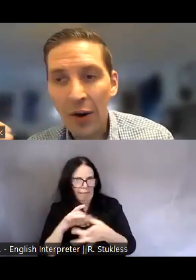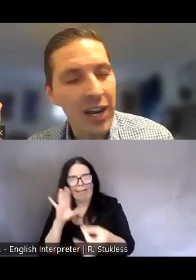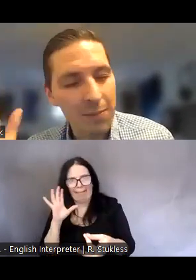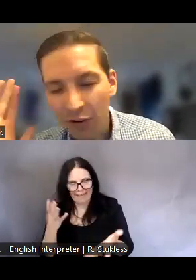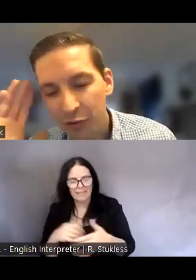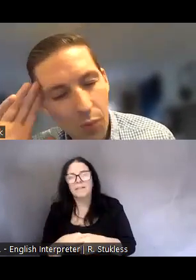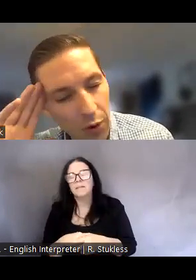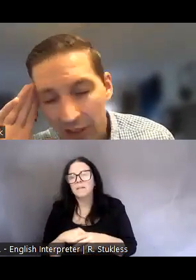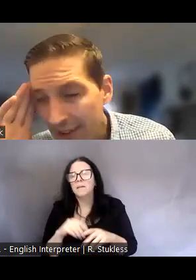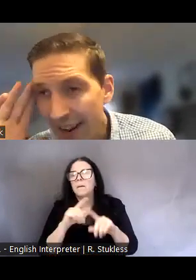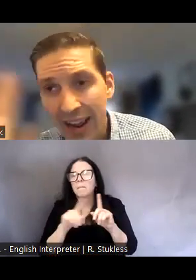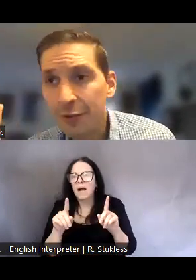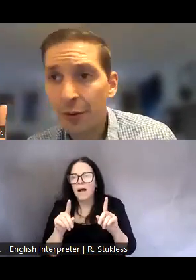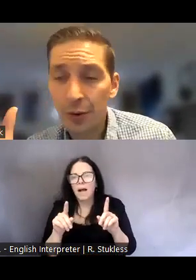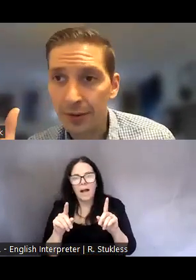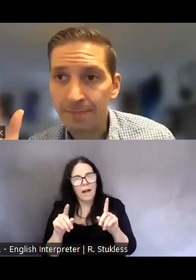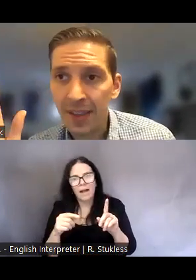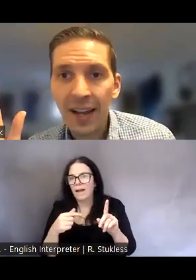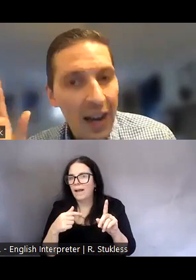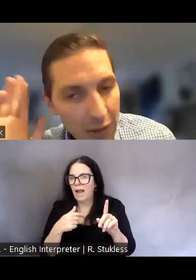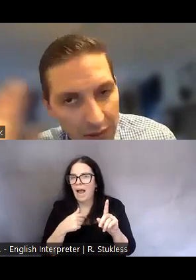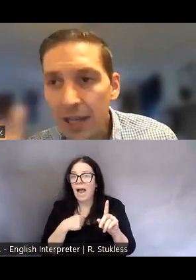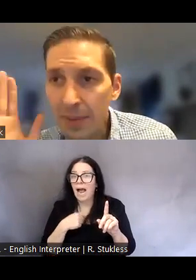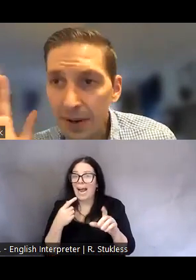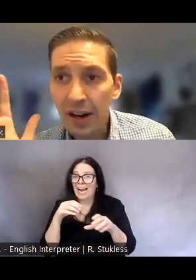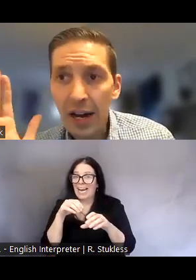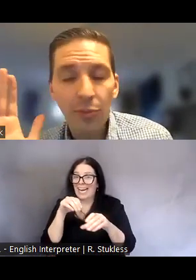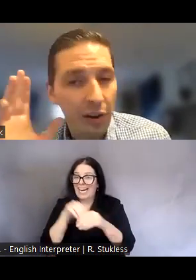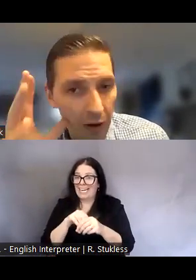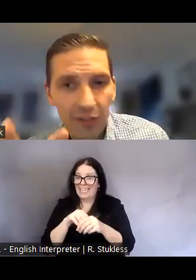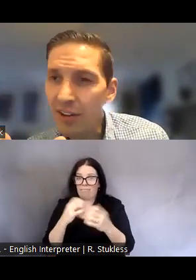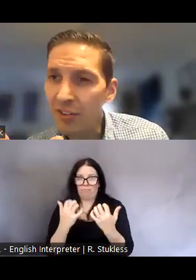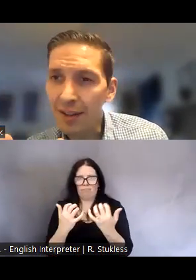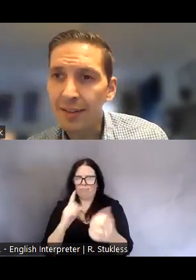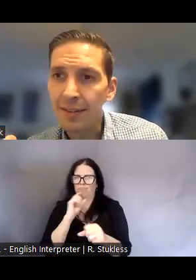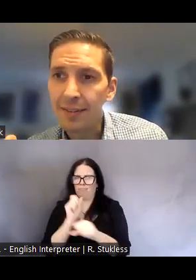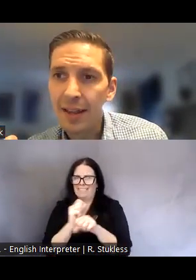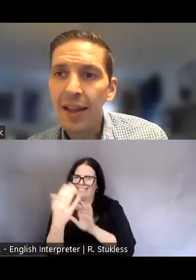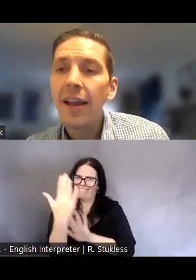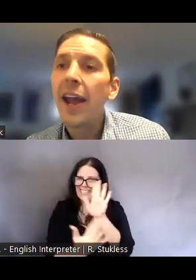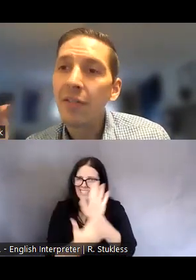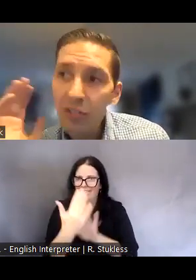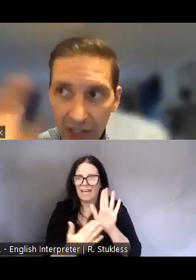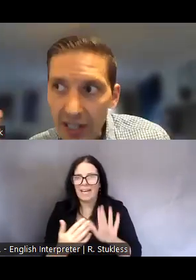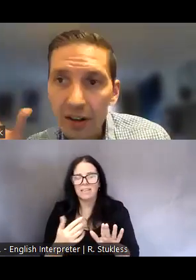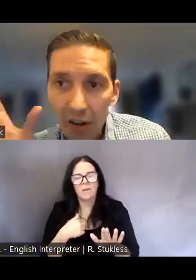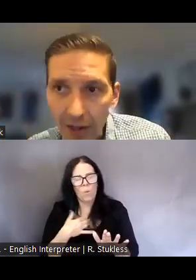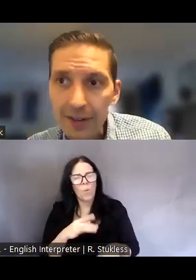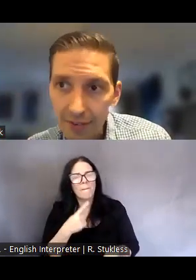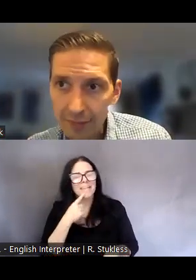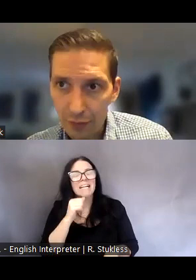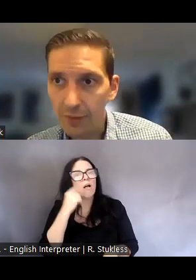more often now, and I missed more than I thought I ever would. I think about times I've run sessions like this, and I've